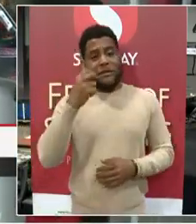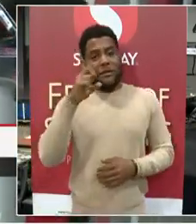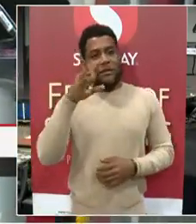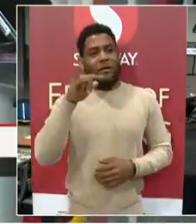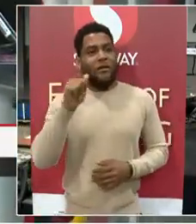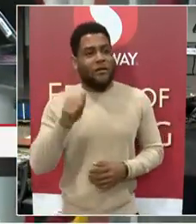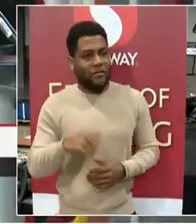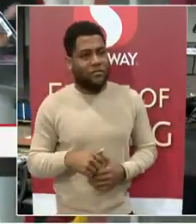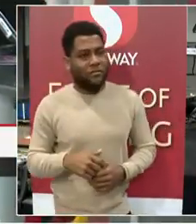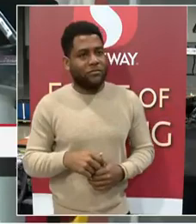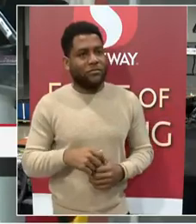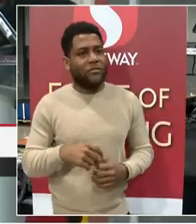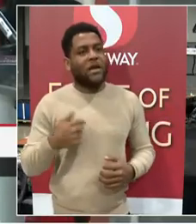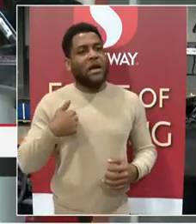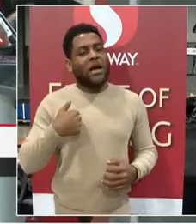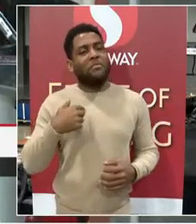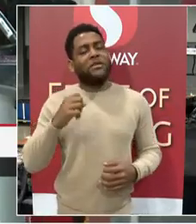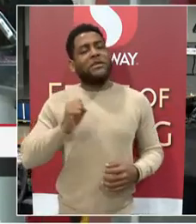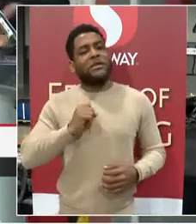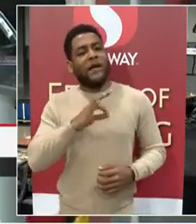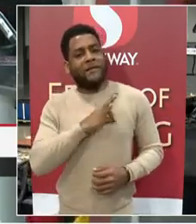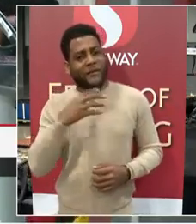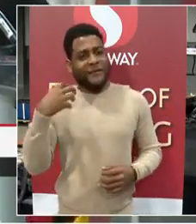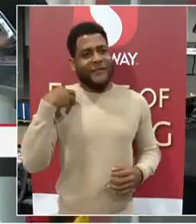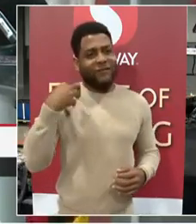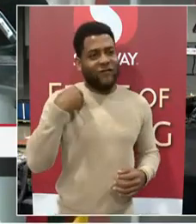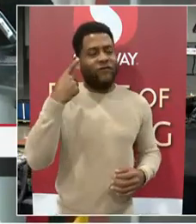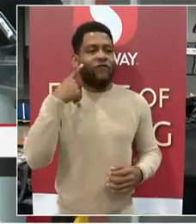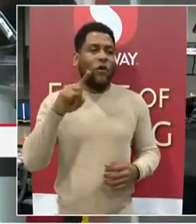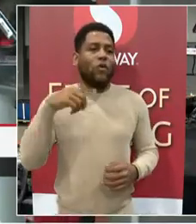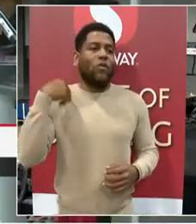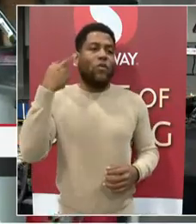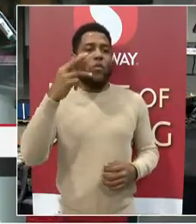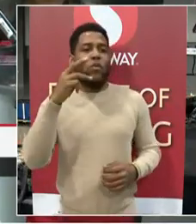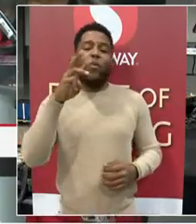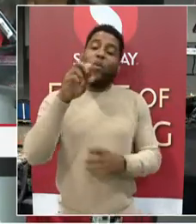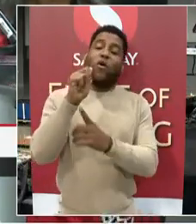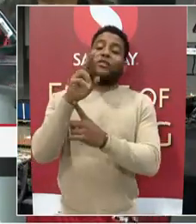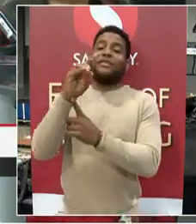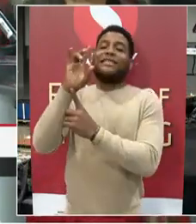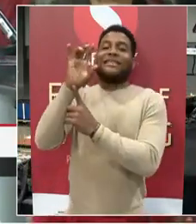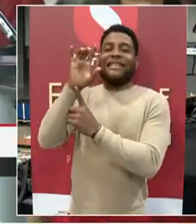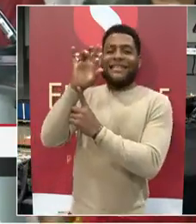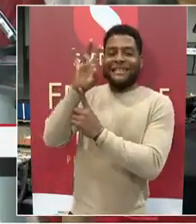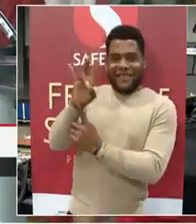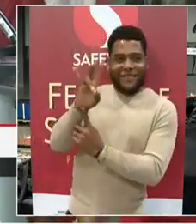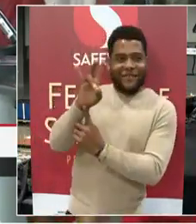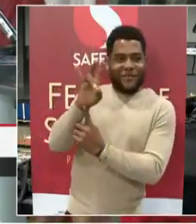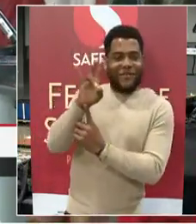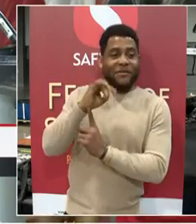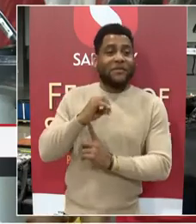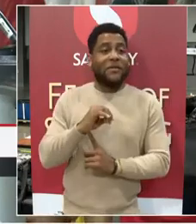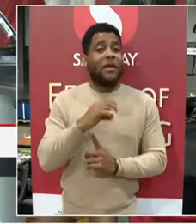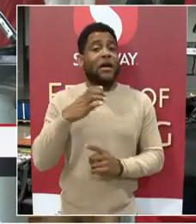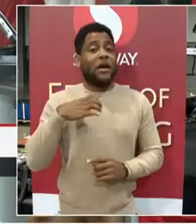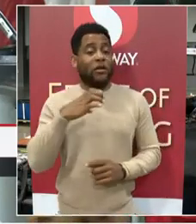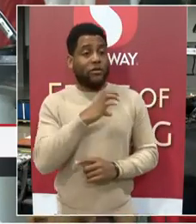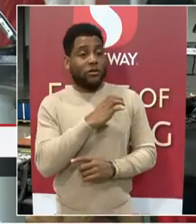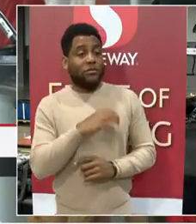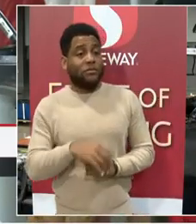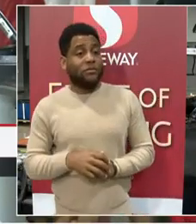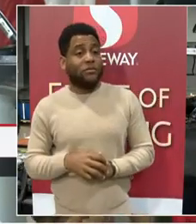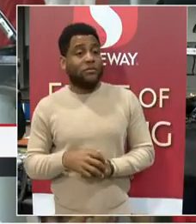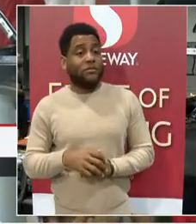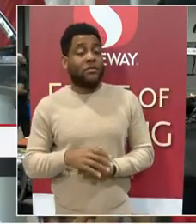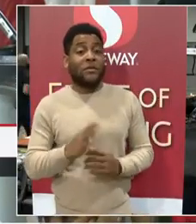Councilmember Vincent C. Gray. To all of our Ward 7 families here, good morning and happy Thanksgiving. On behalf of